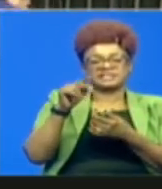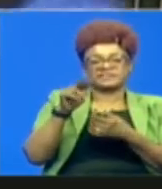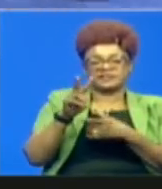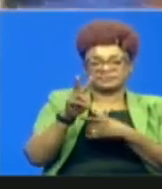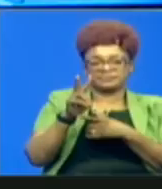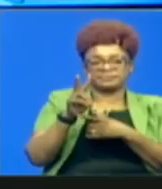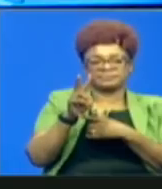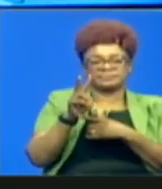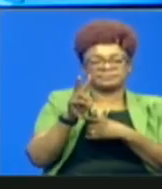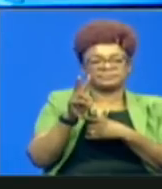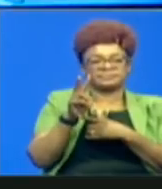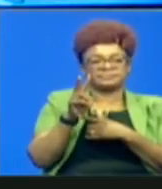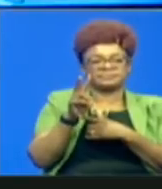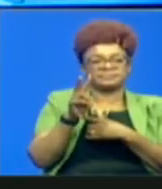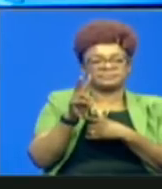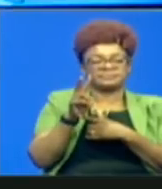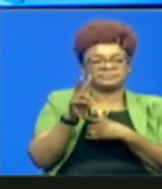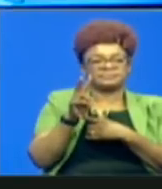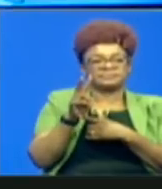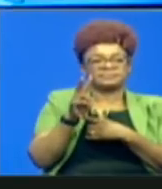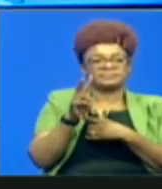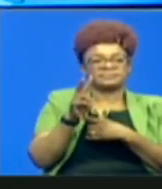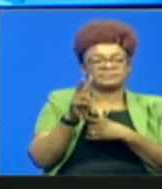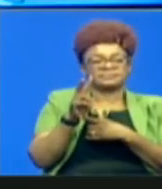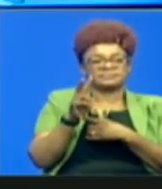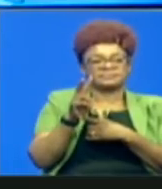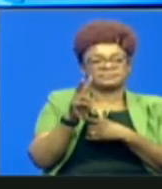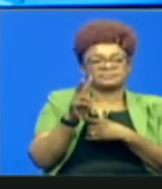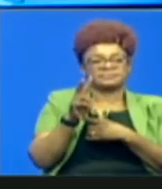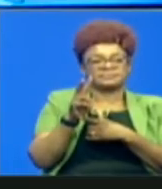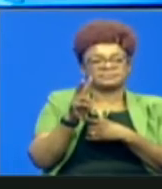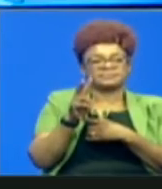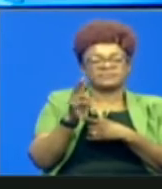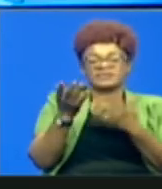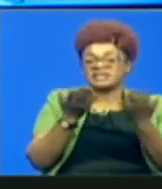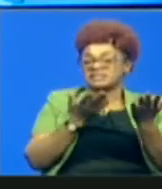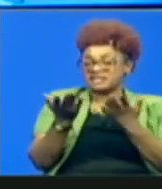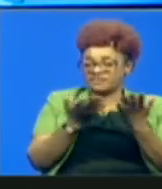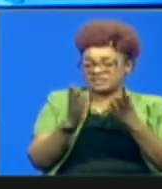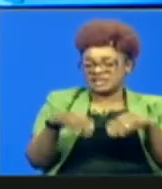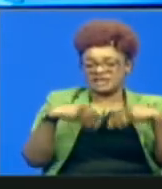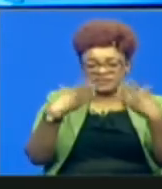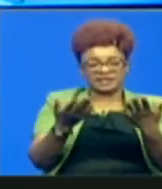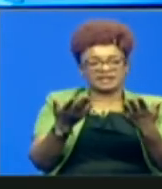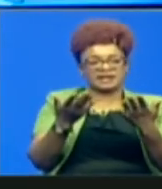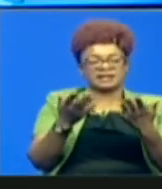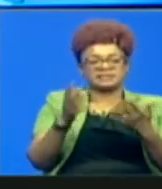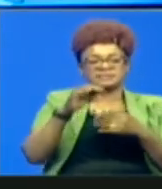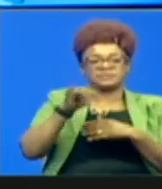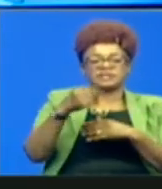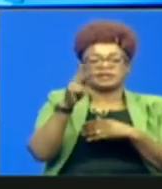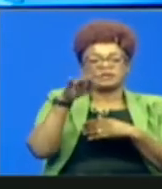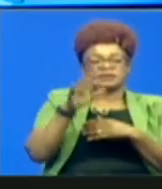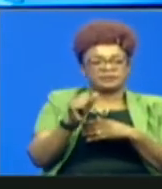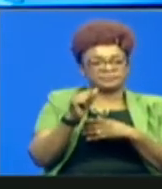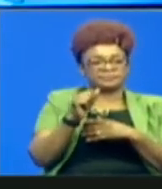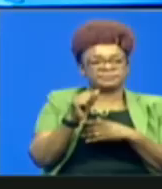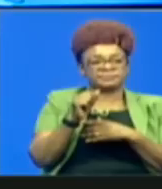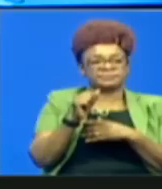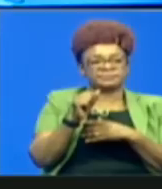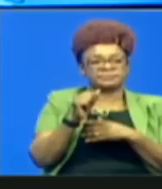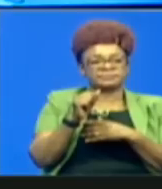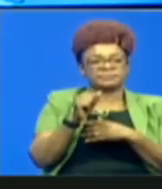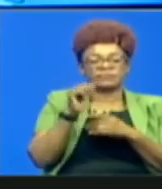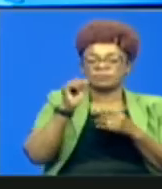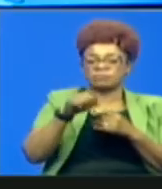NTV. Let's move on to matters aviation. Service delivery at the Jomo Kenyatta International Airport, JKIA,